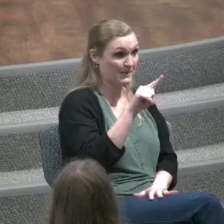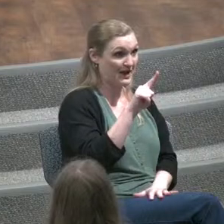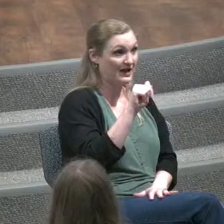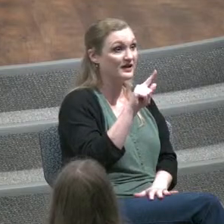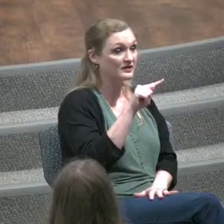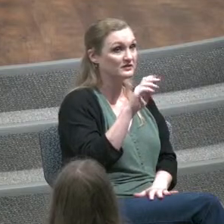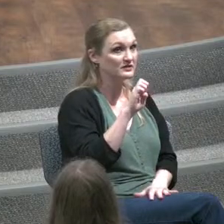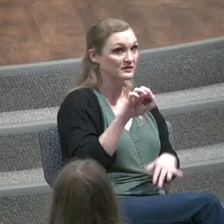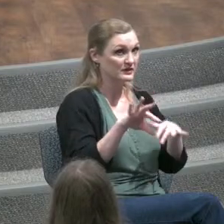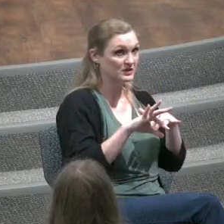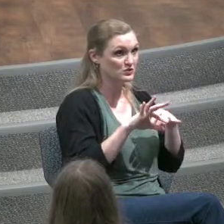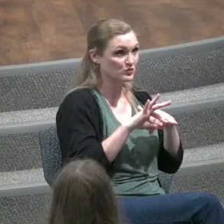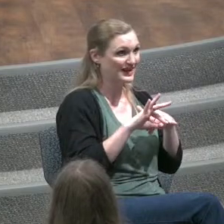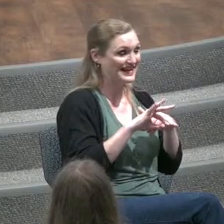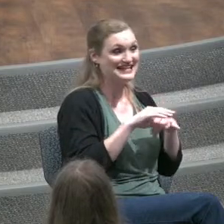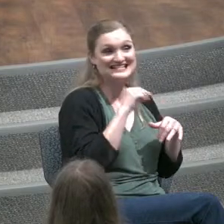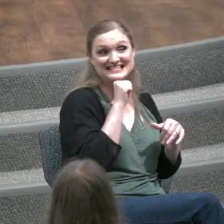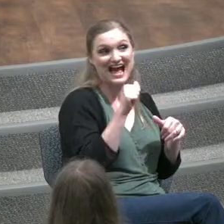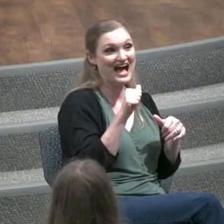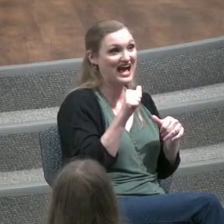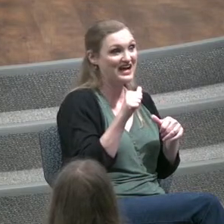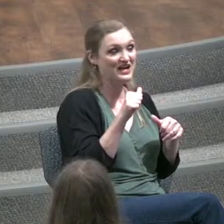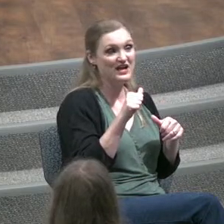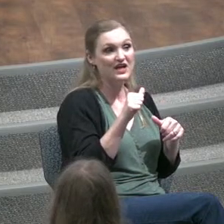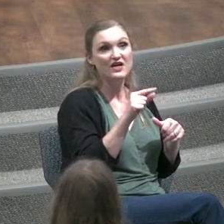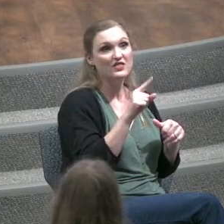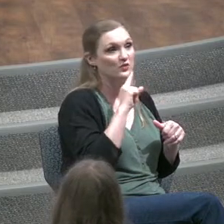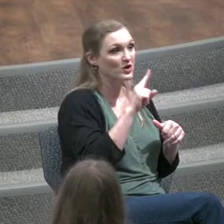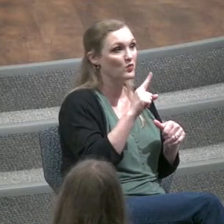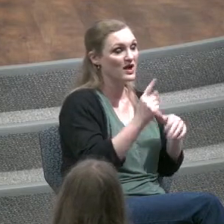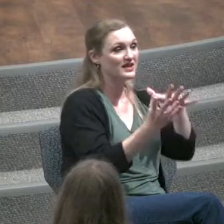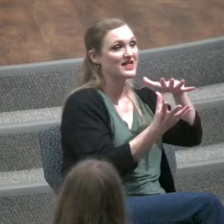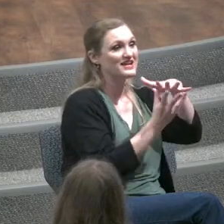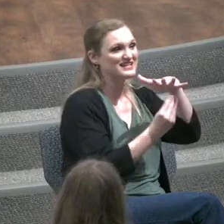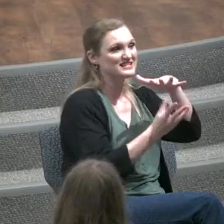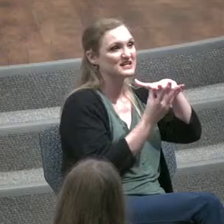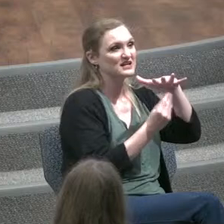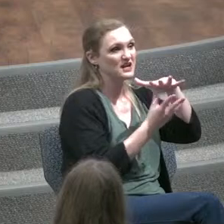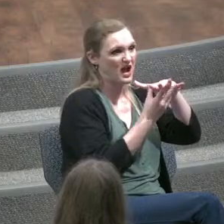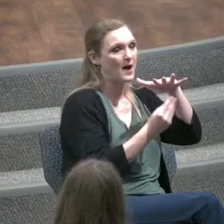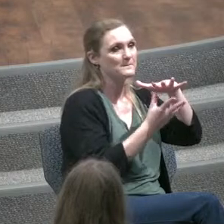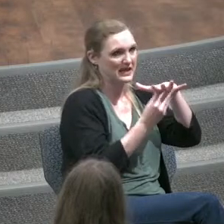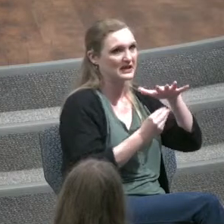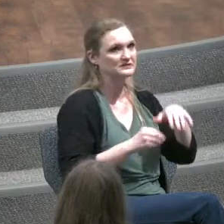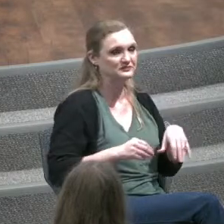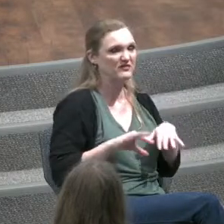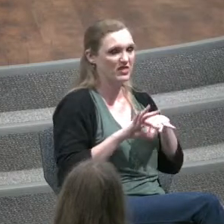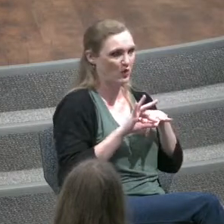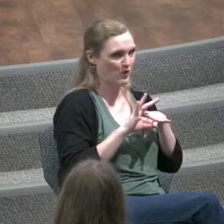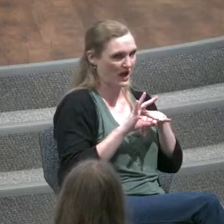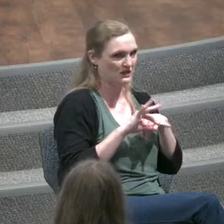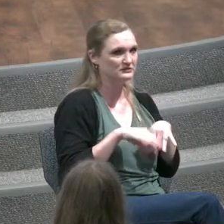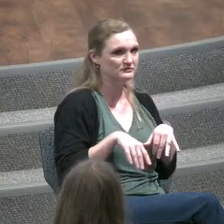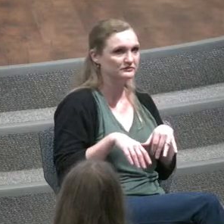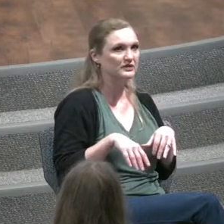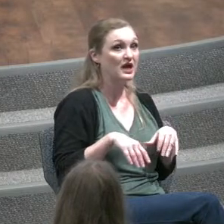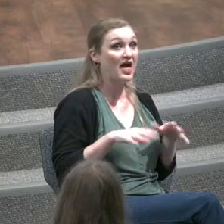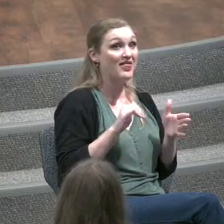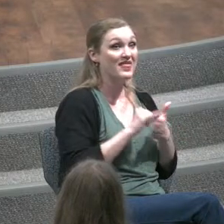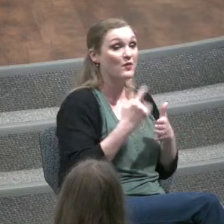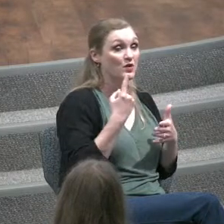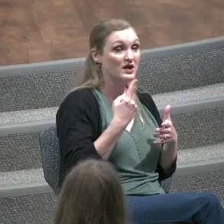that was found at Herodium. Again, not the original, but a reproduction of that. This is